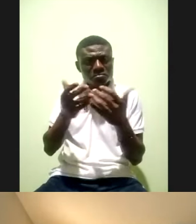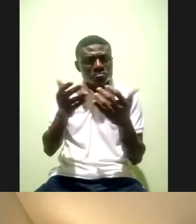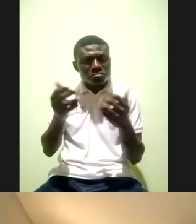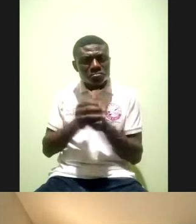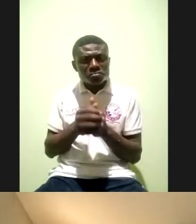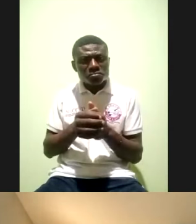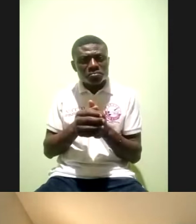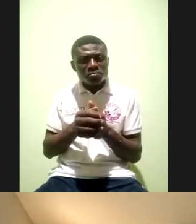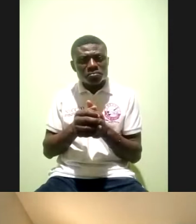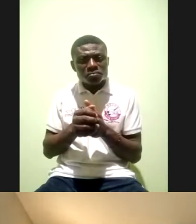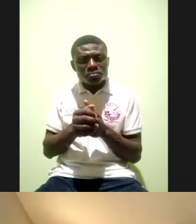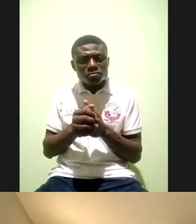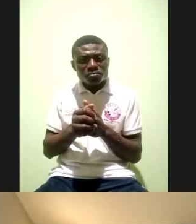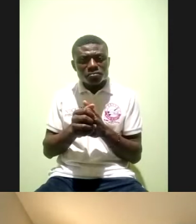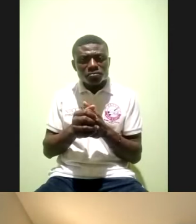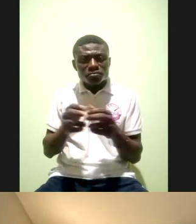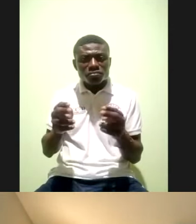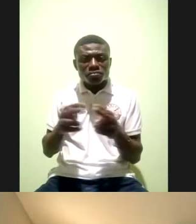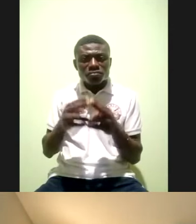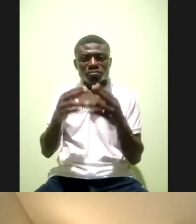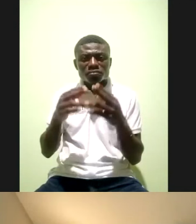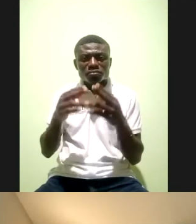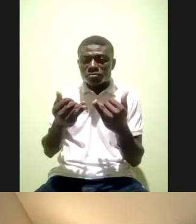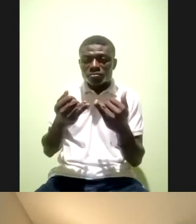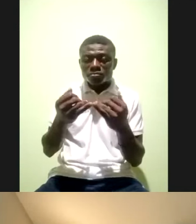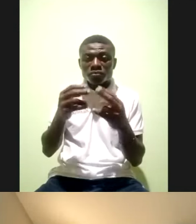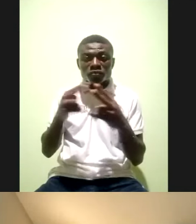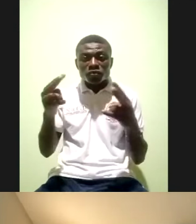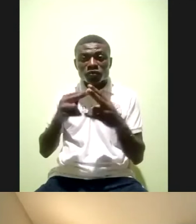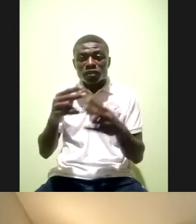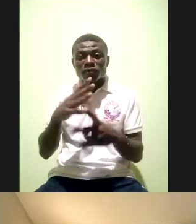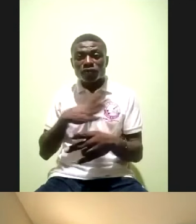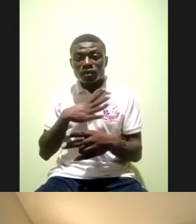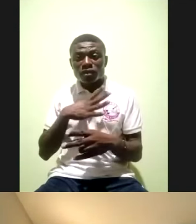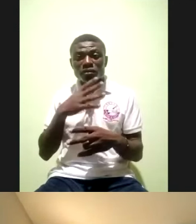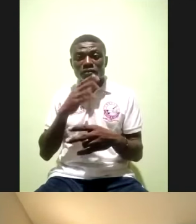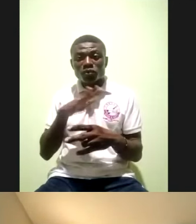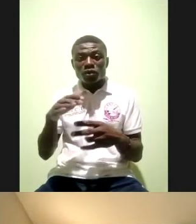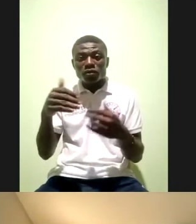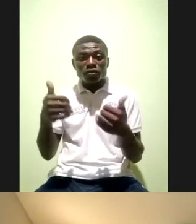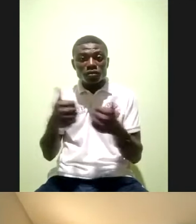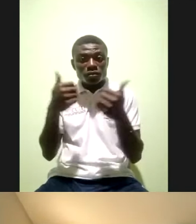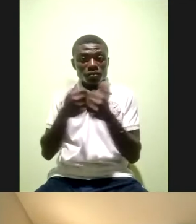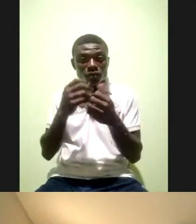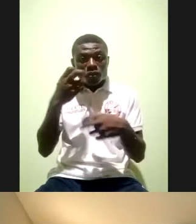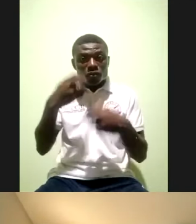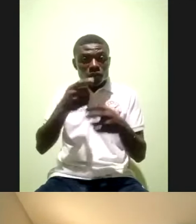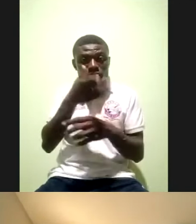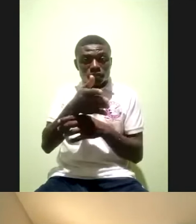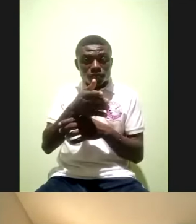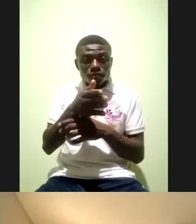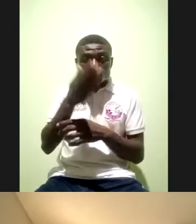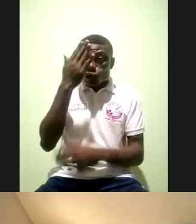So it is very rarely that we will find only this challenge. So this challenge will be because